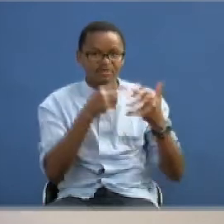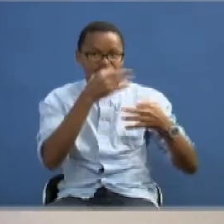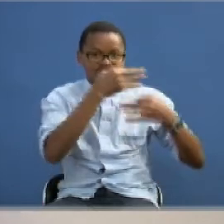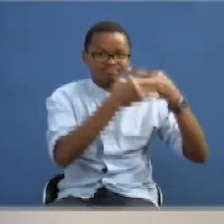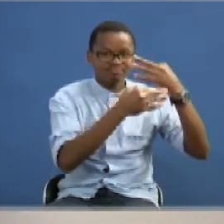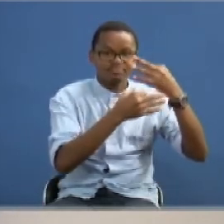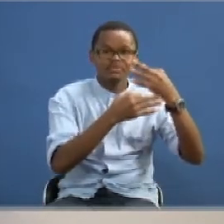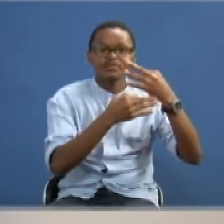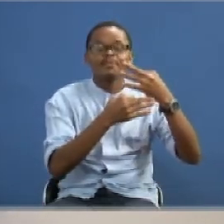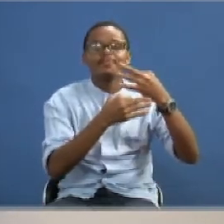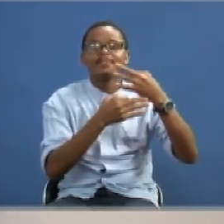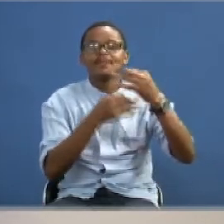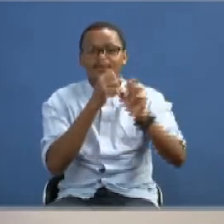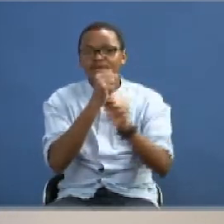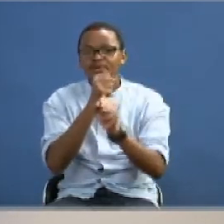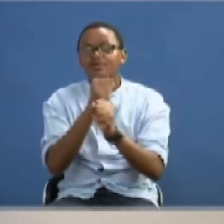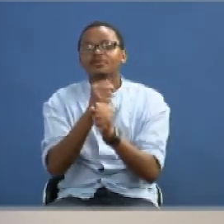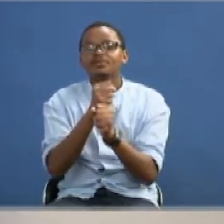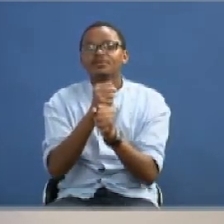manufacture, to make